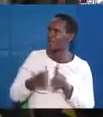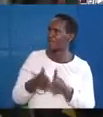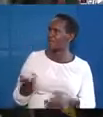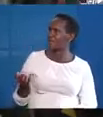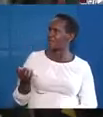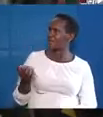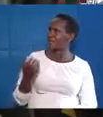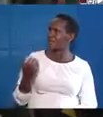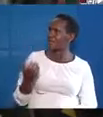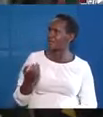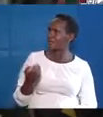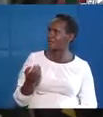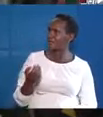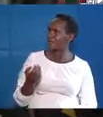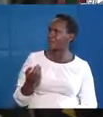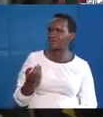Huh?